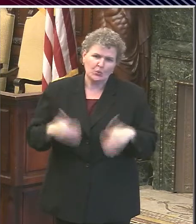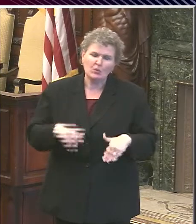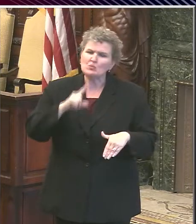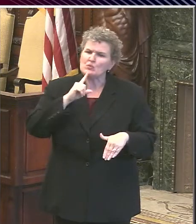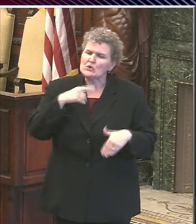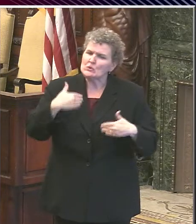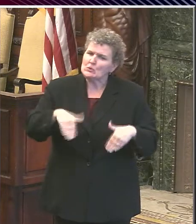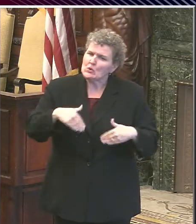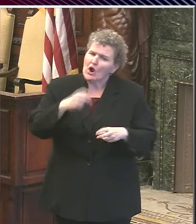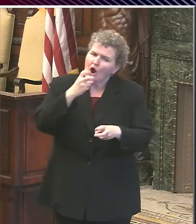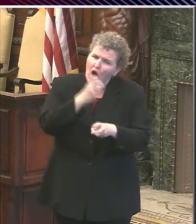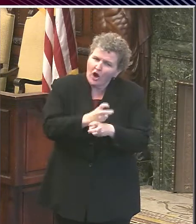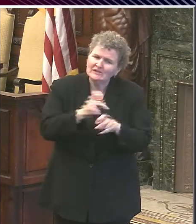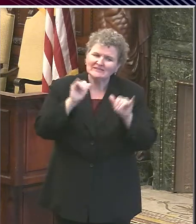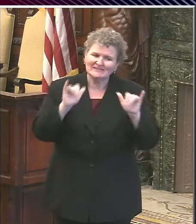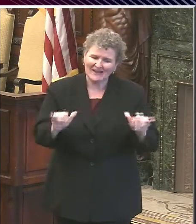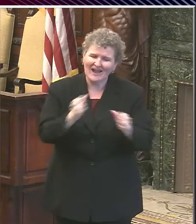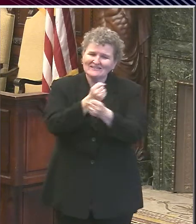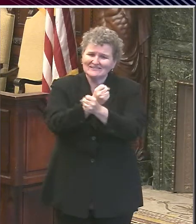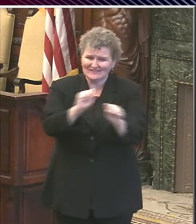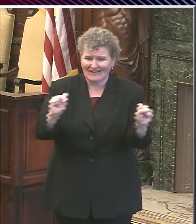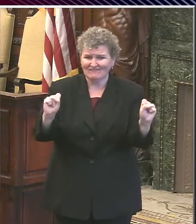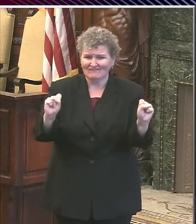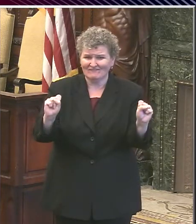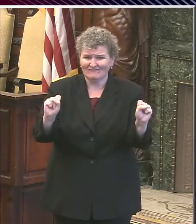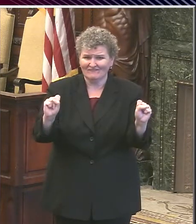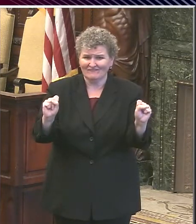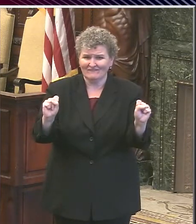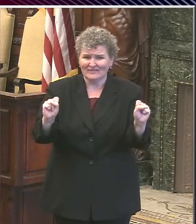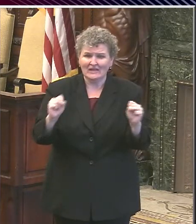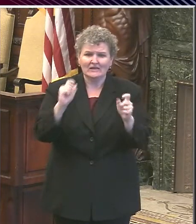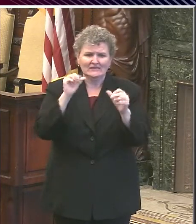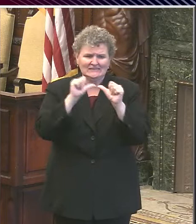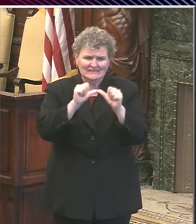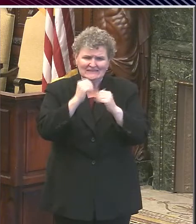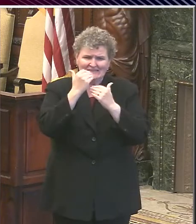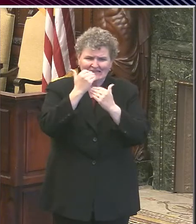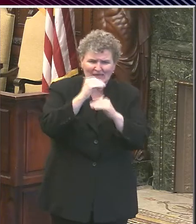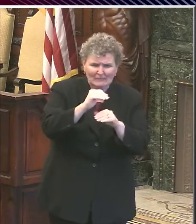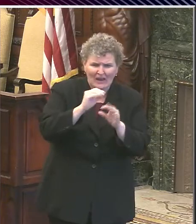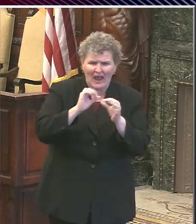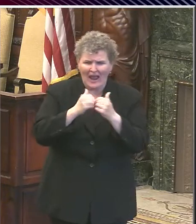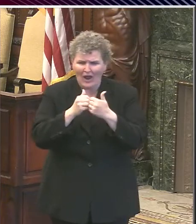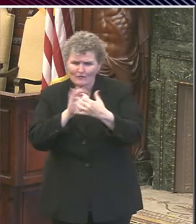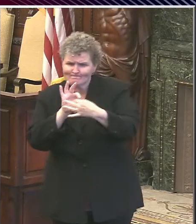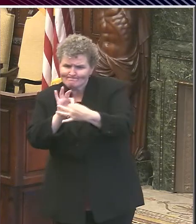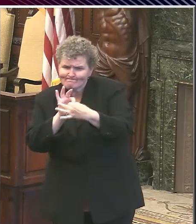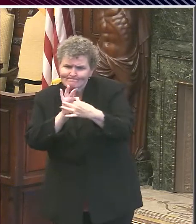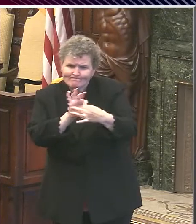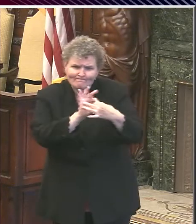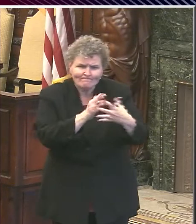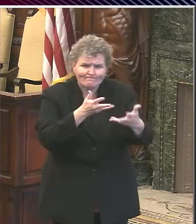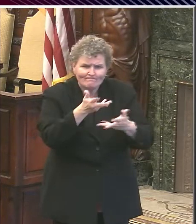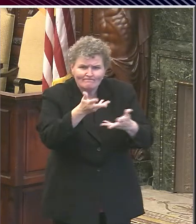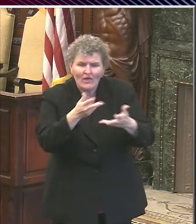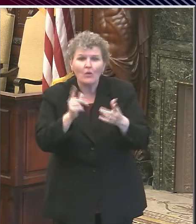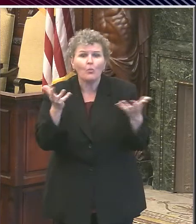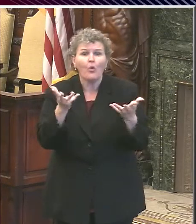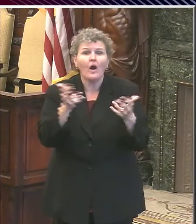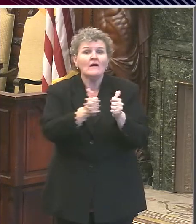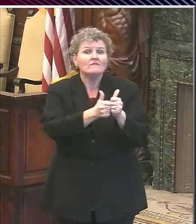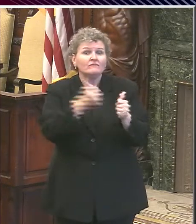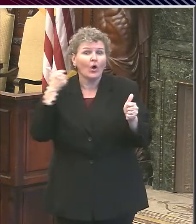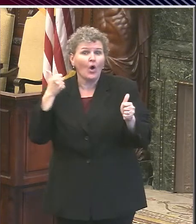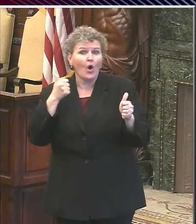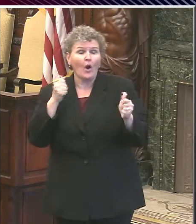precautions, but we need to continue to limit how we get together, and in order to avoid getting more cases and to avoid